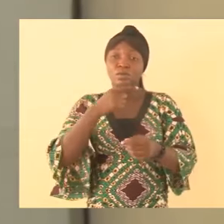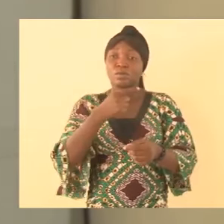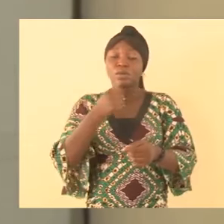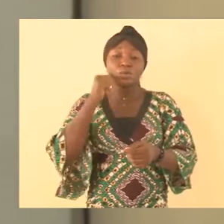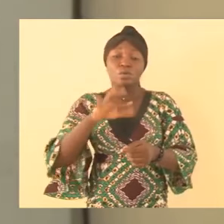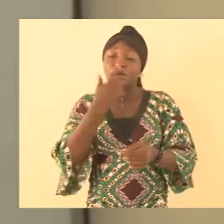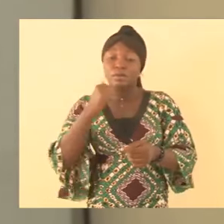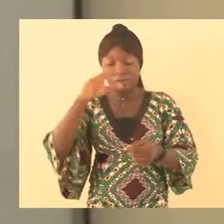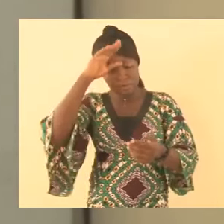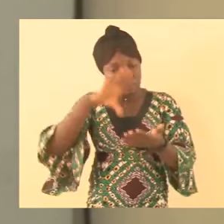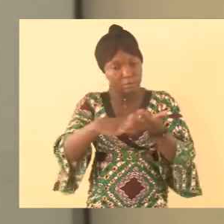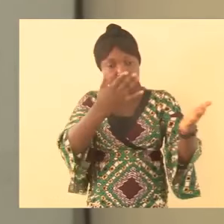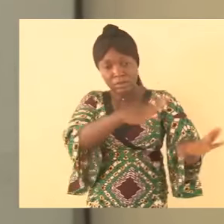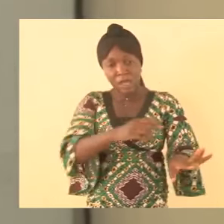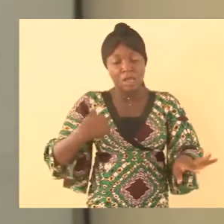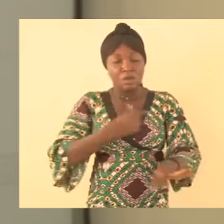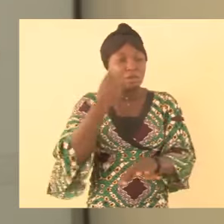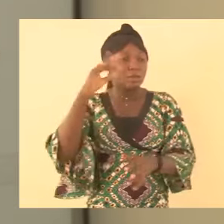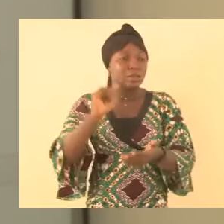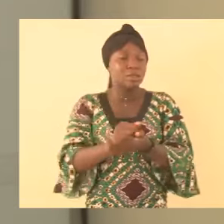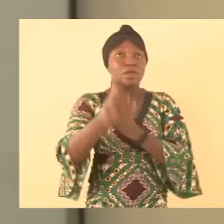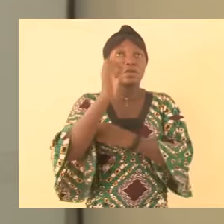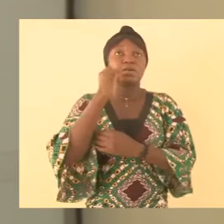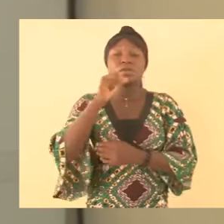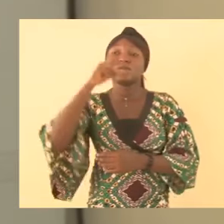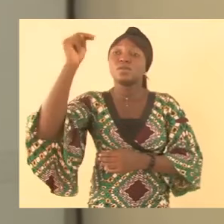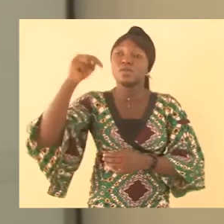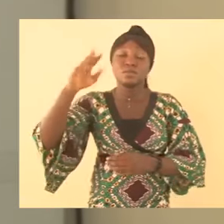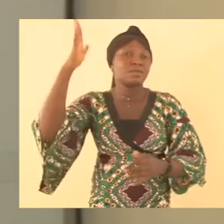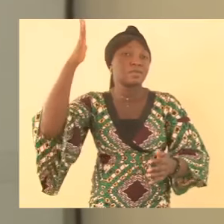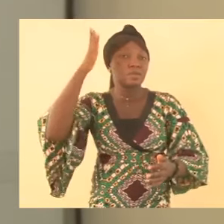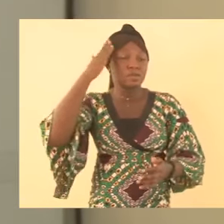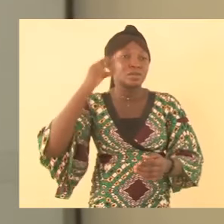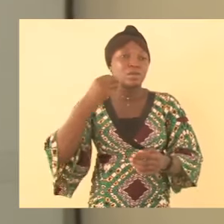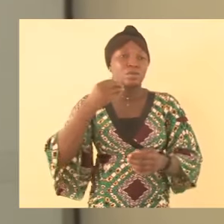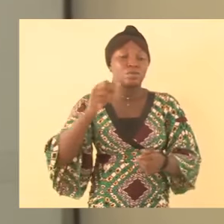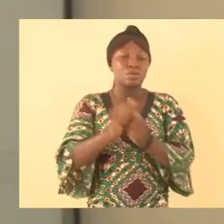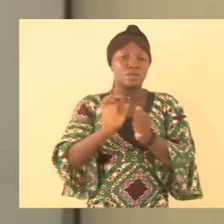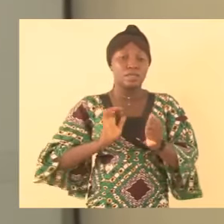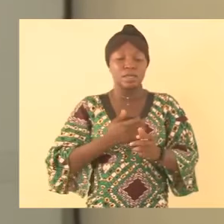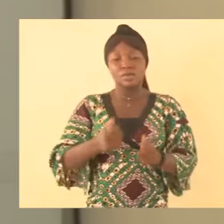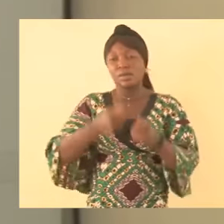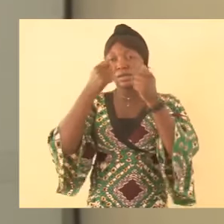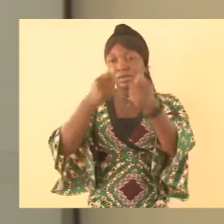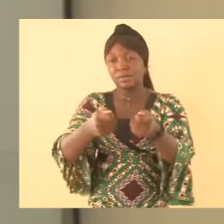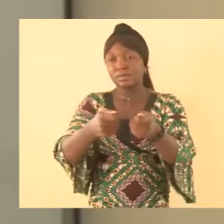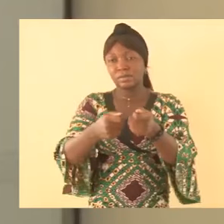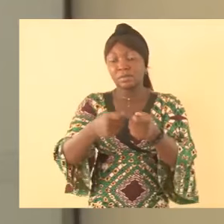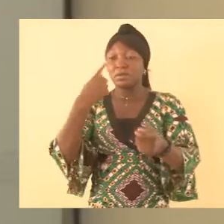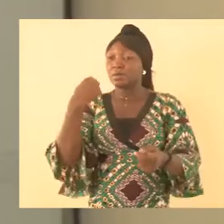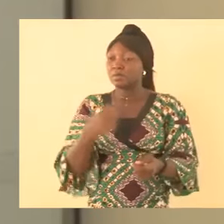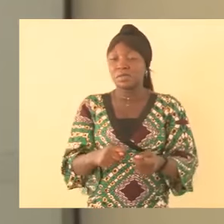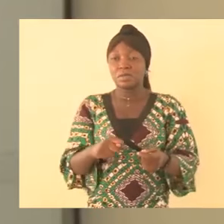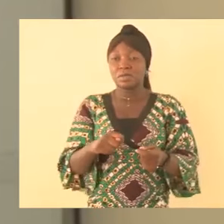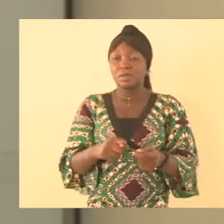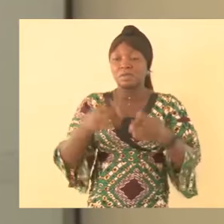we understand that God is not necessarily concerned with our gifts, regardless of the